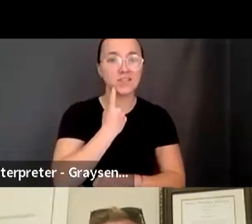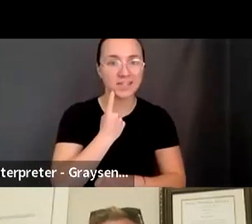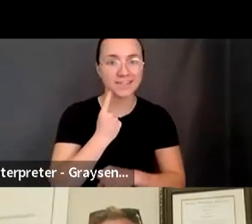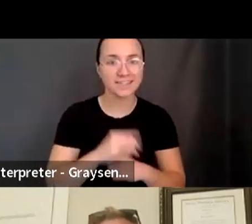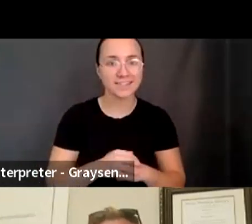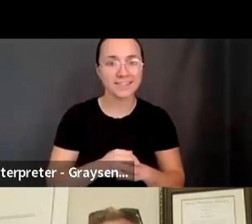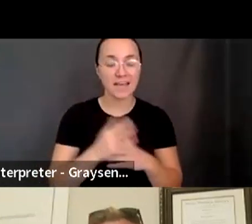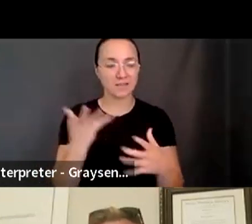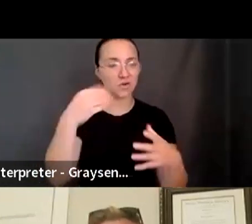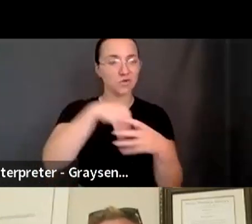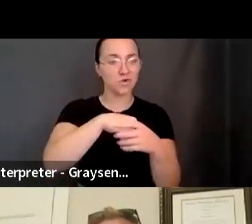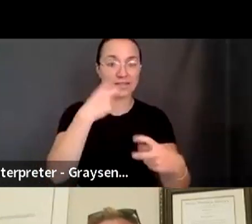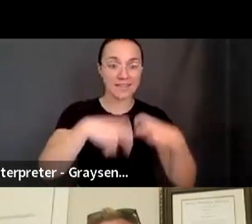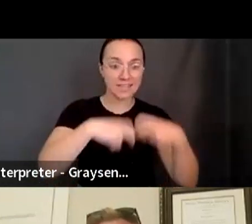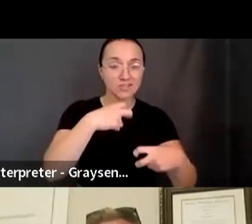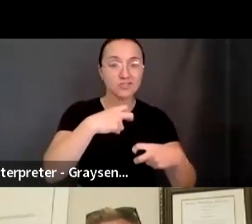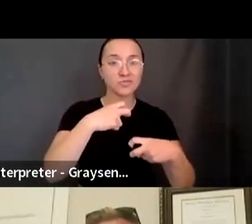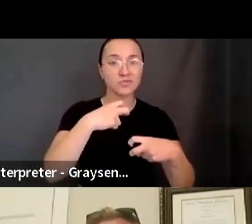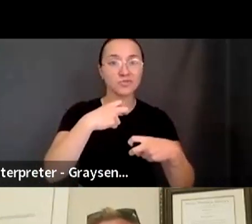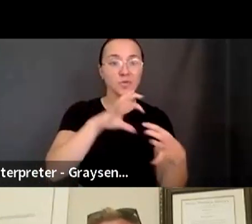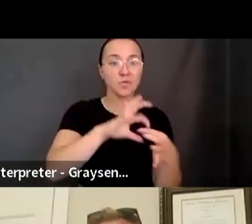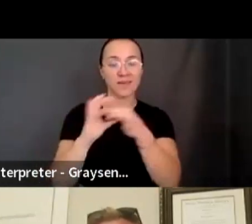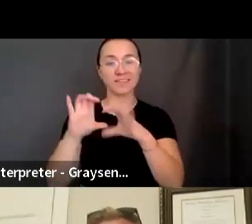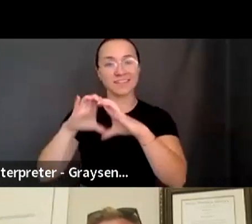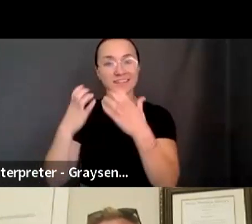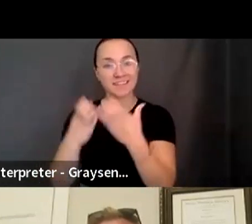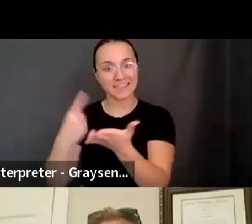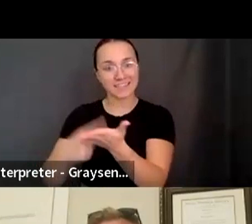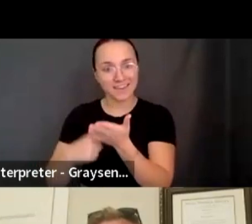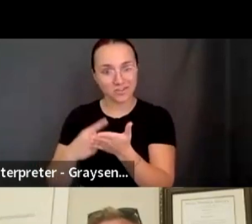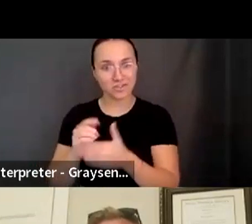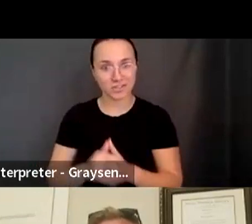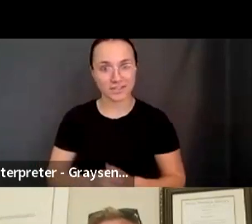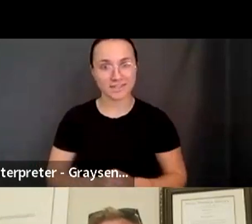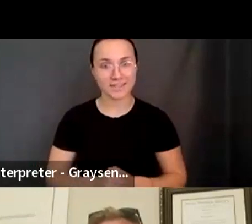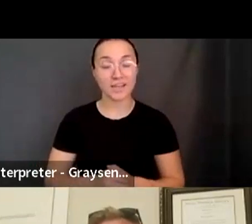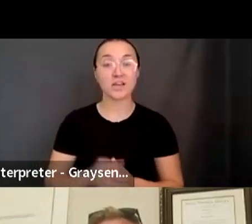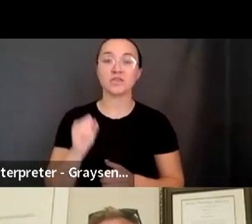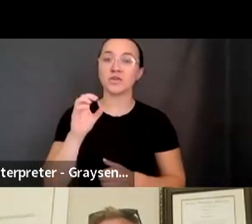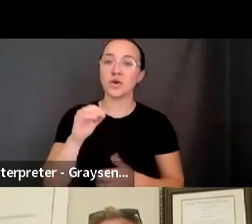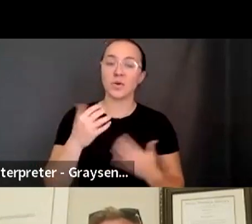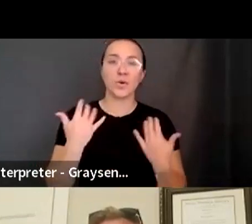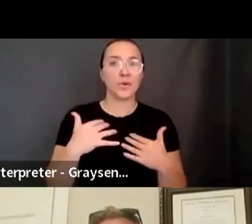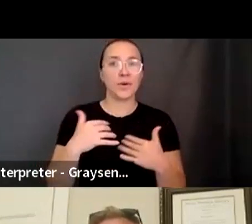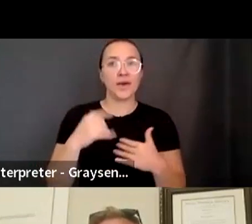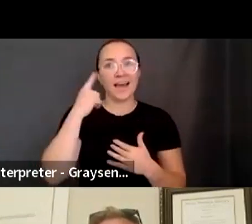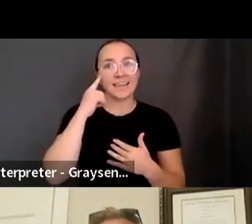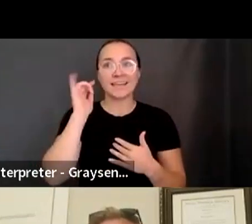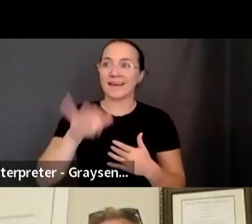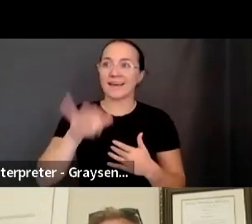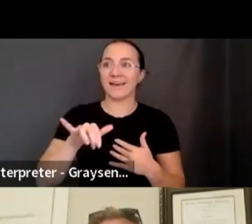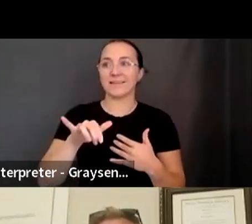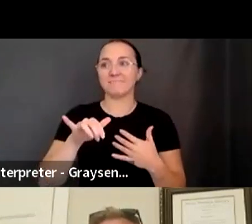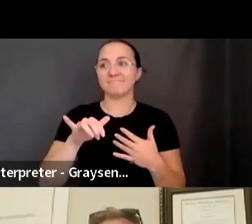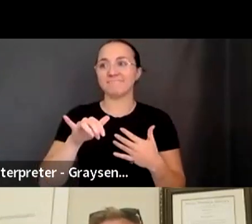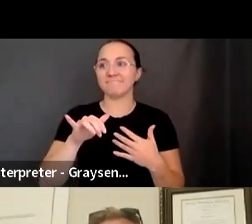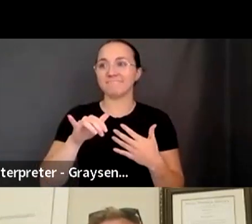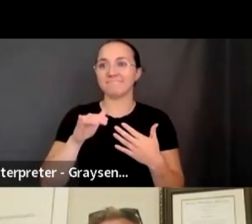issues that the course discussed. So that I think is a kind of service